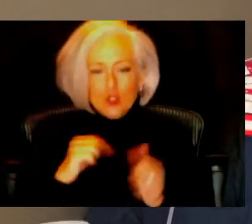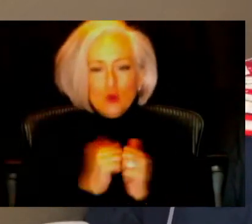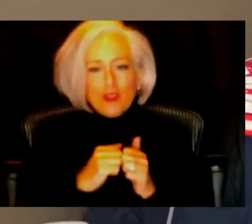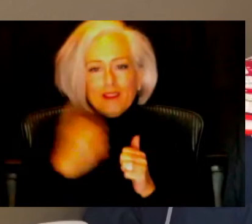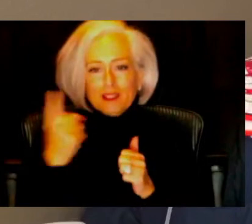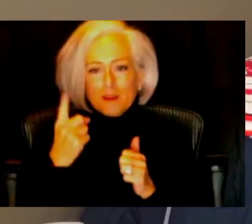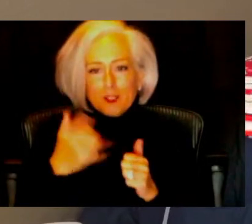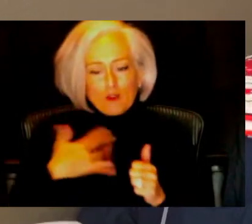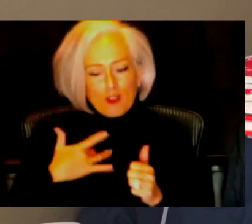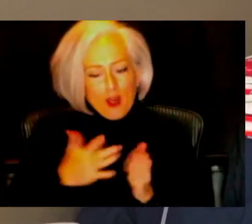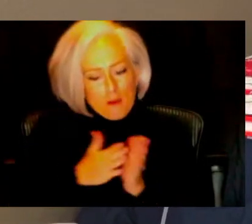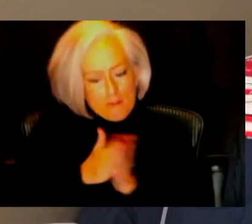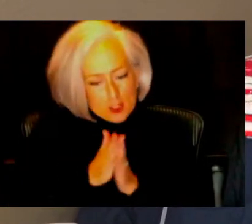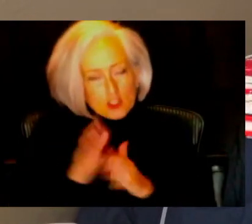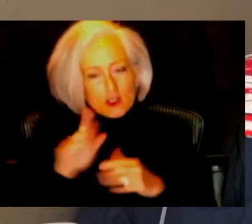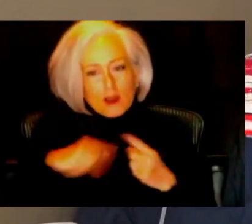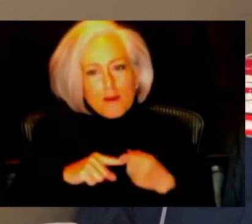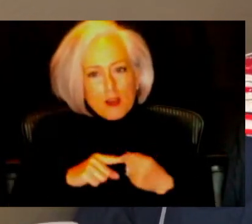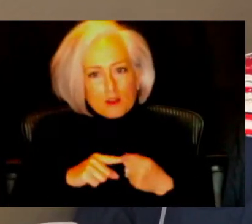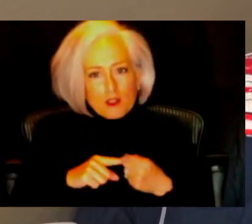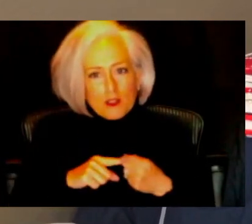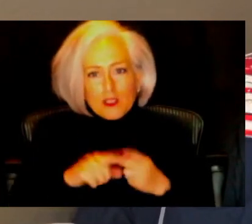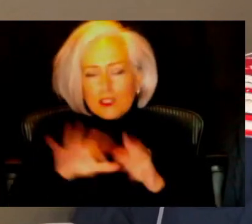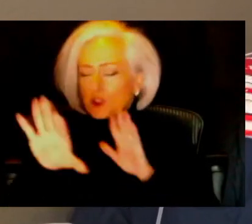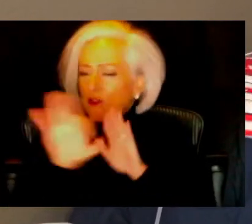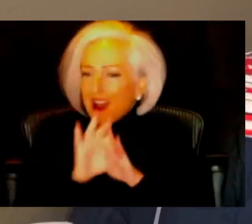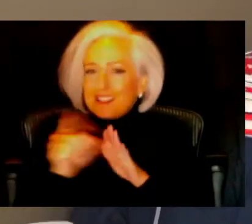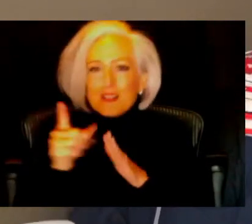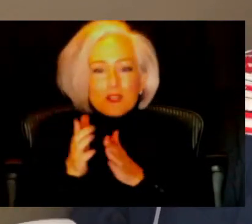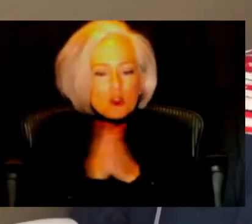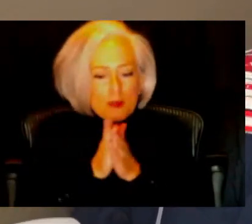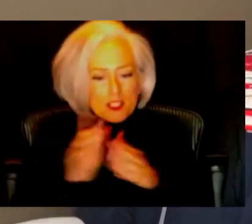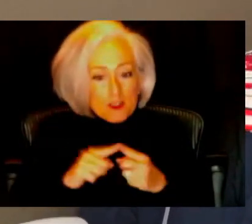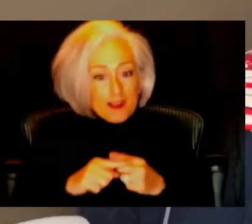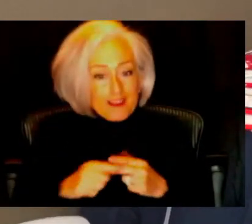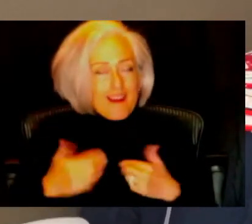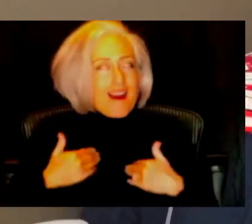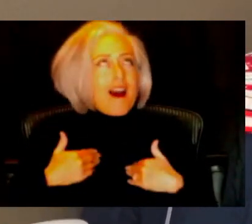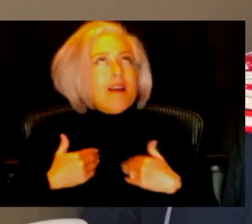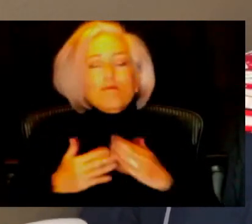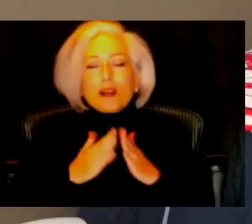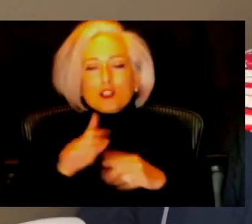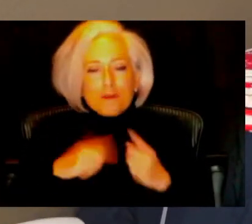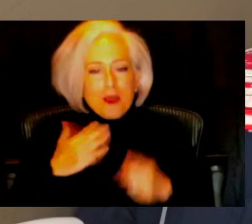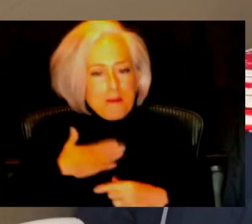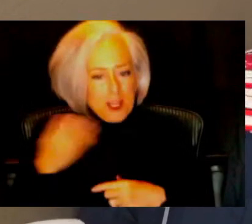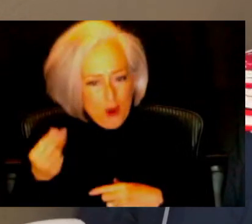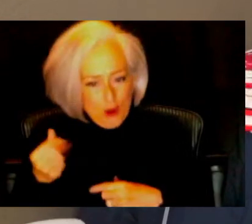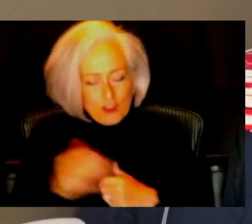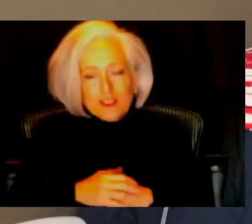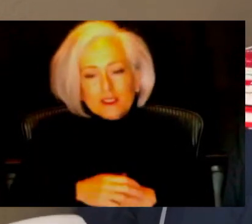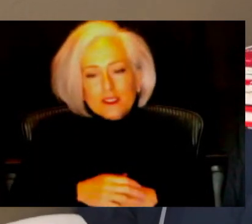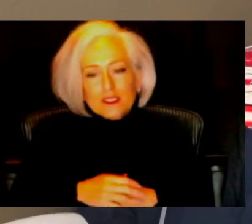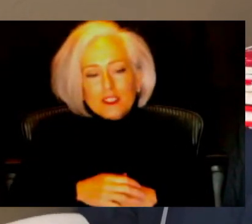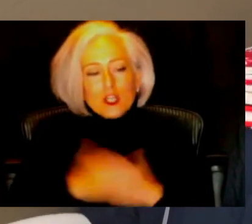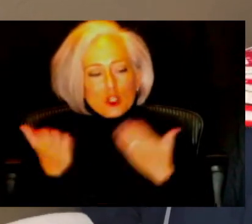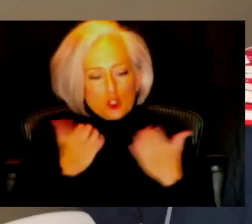people, find something that you're passionate about. This is something I'm passionate about. And serve those